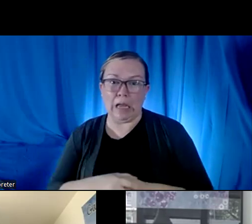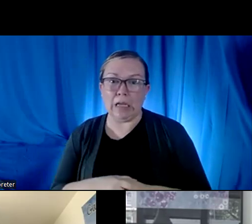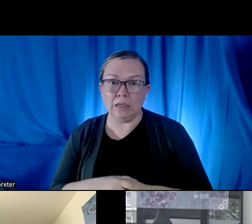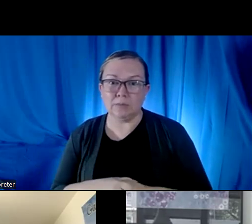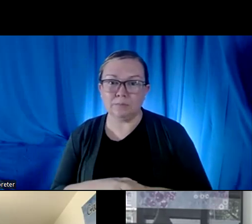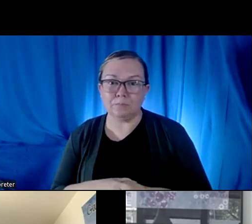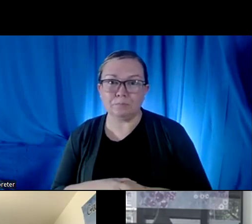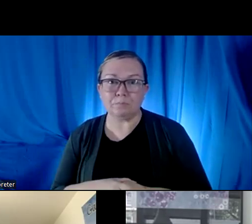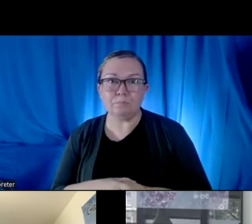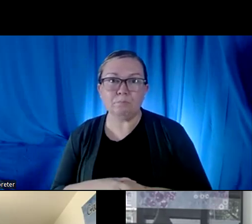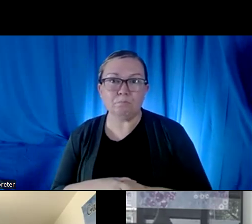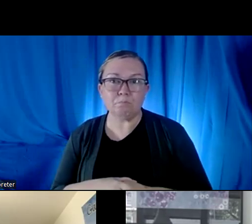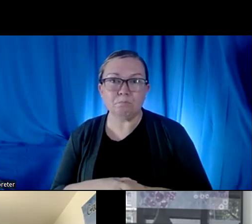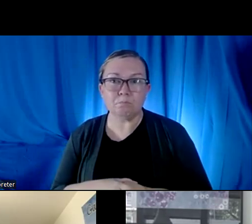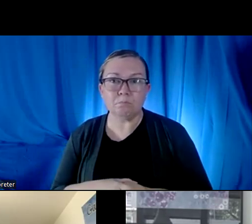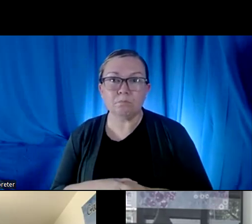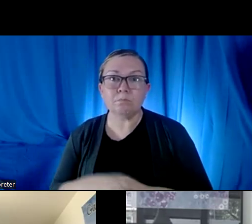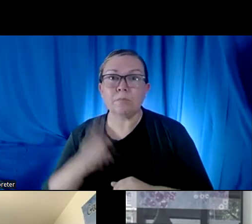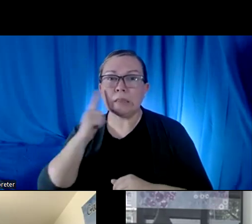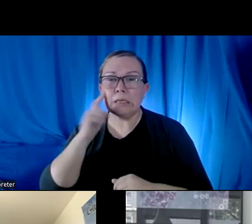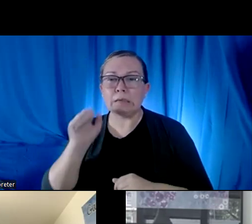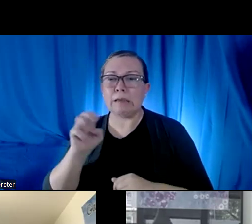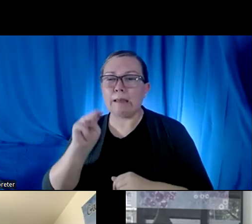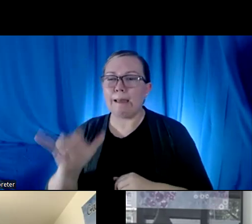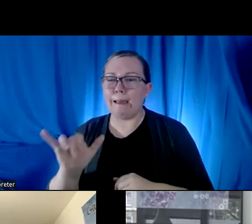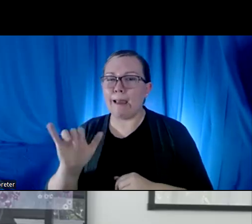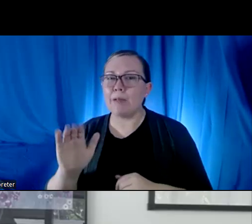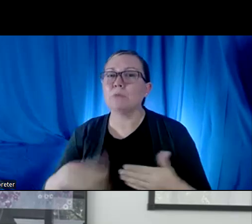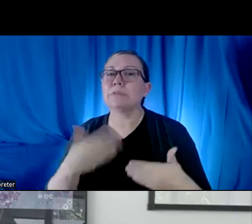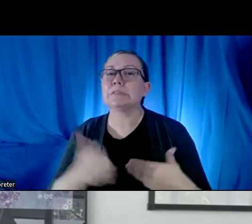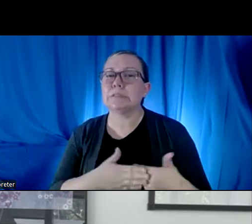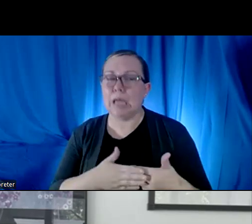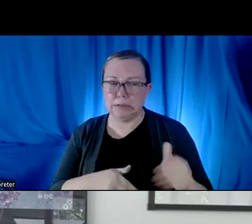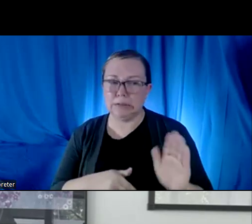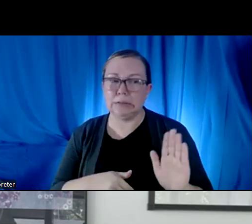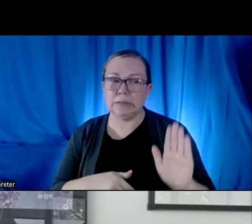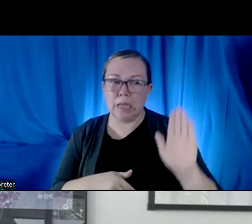I think Amy was next on the hands raised.